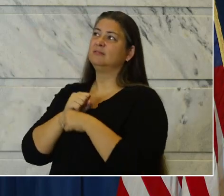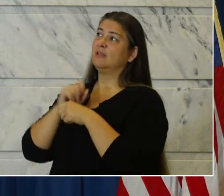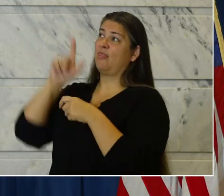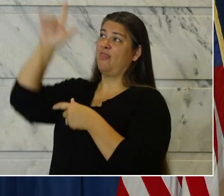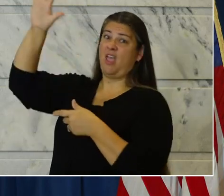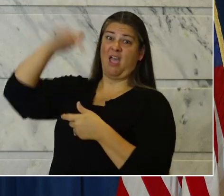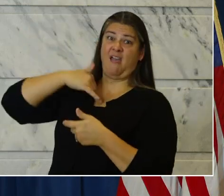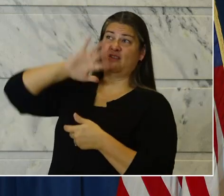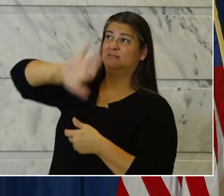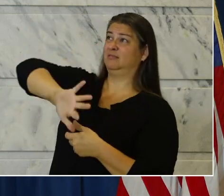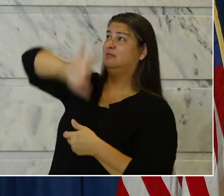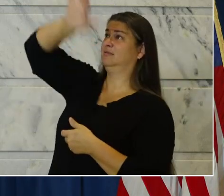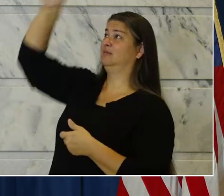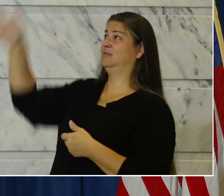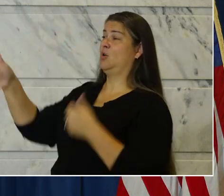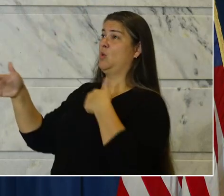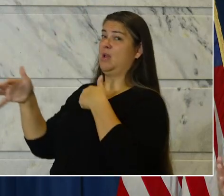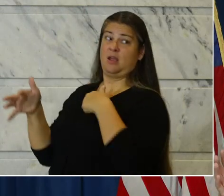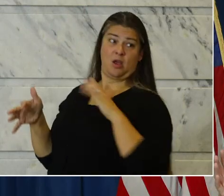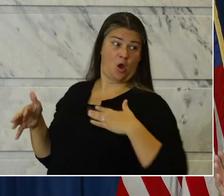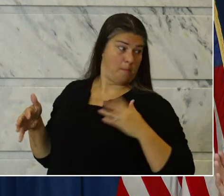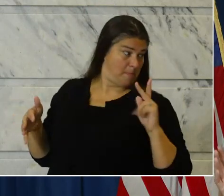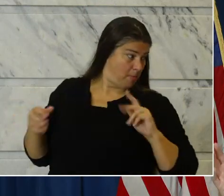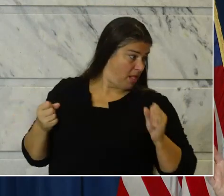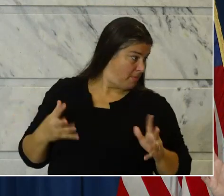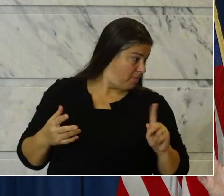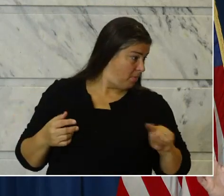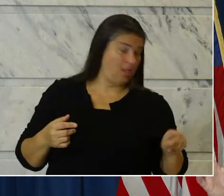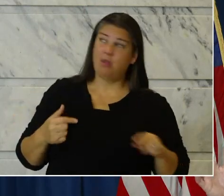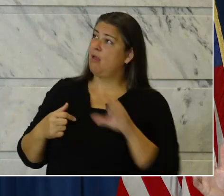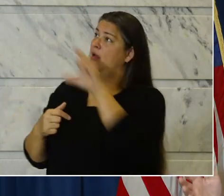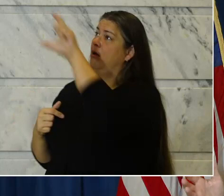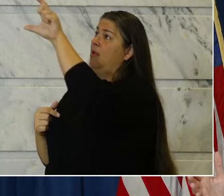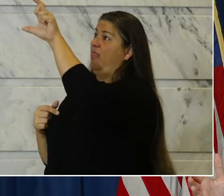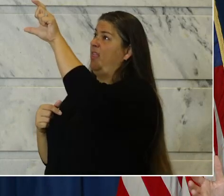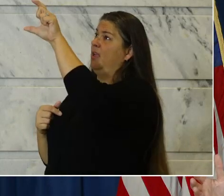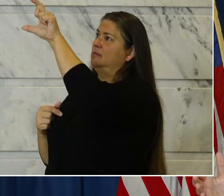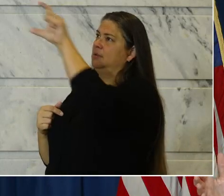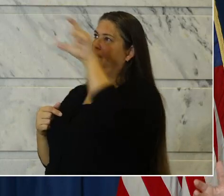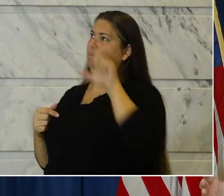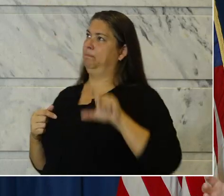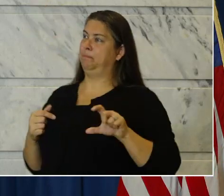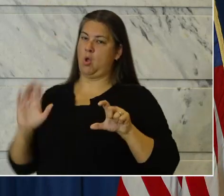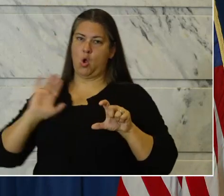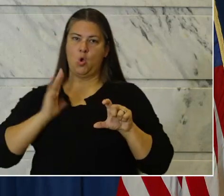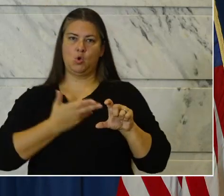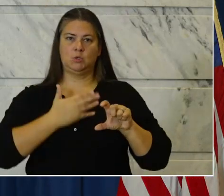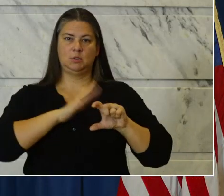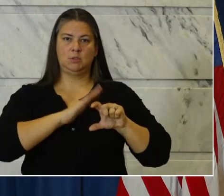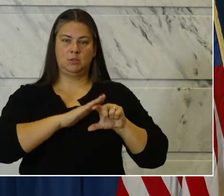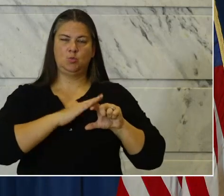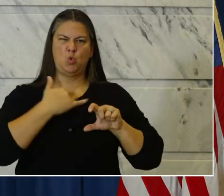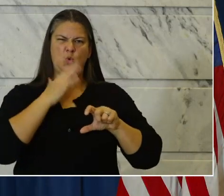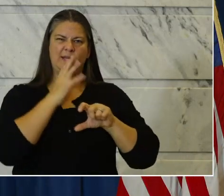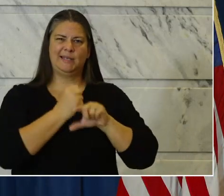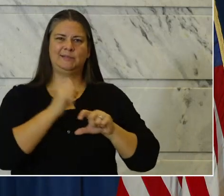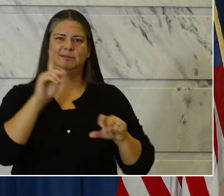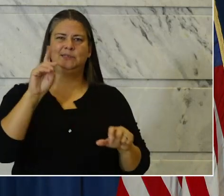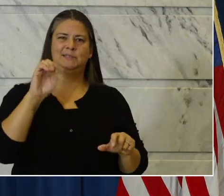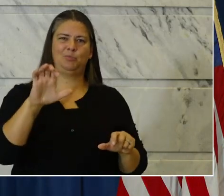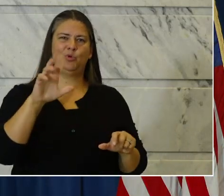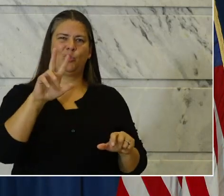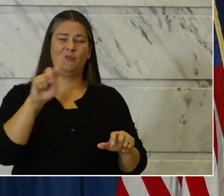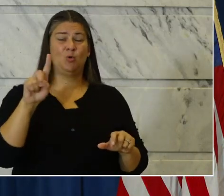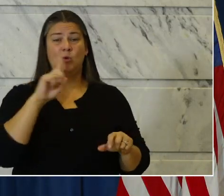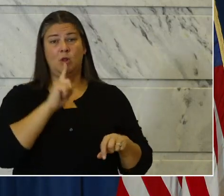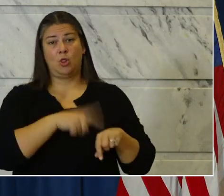our population. We're going to receive them all between now and December 31st. Obviously, that's a long period of time.